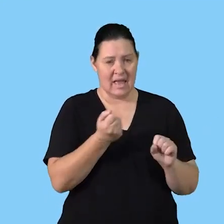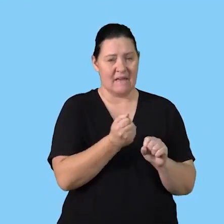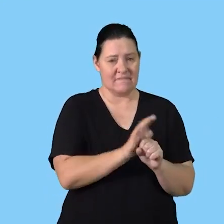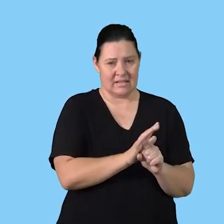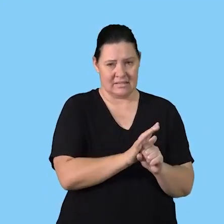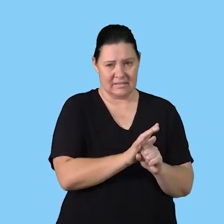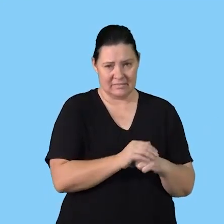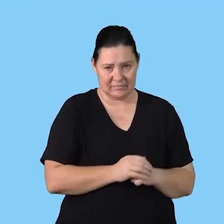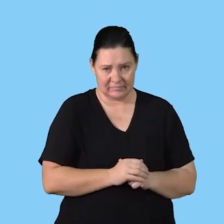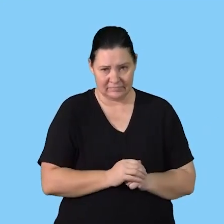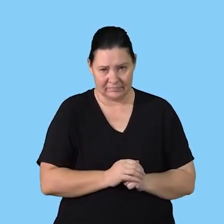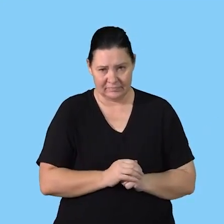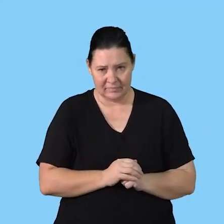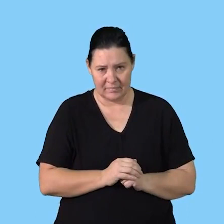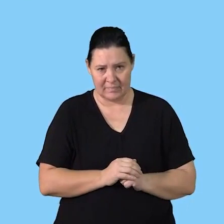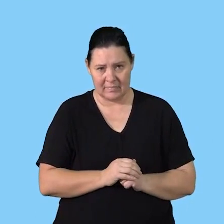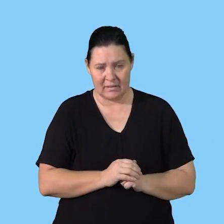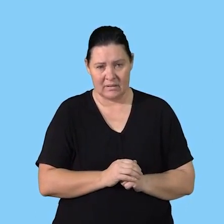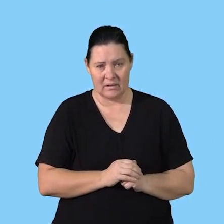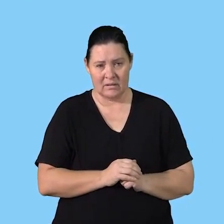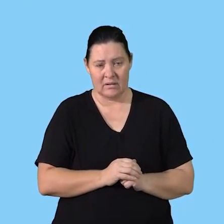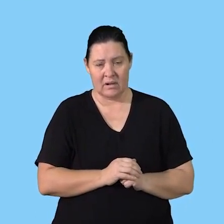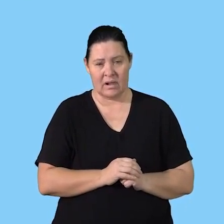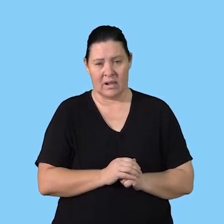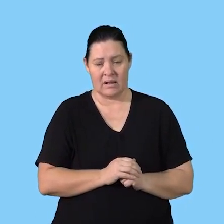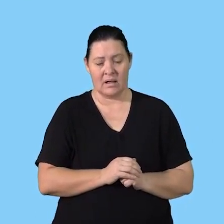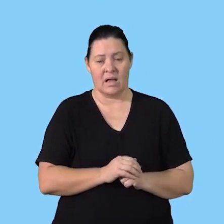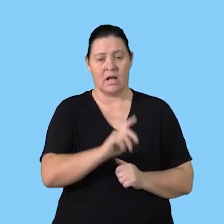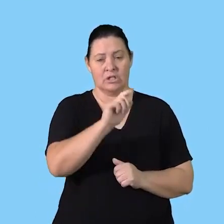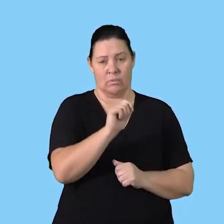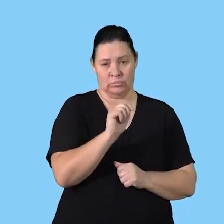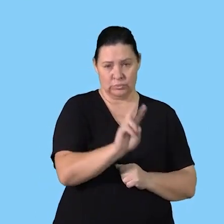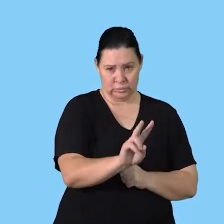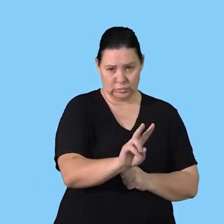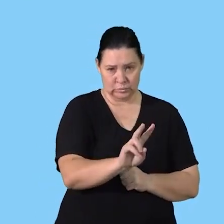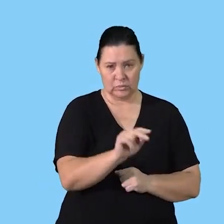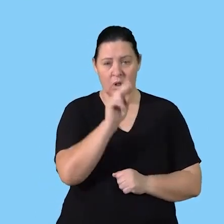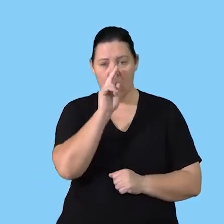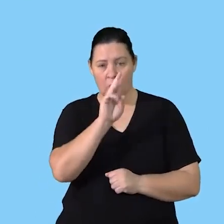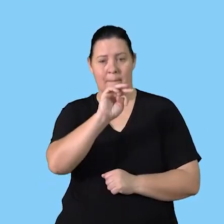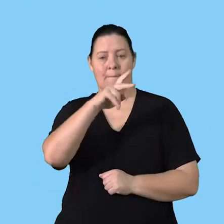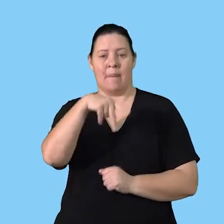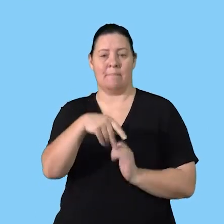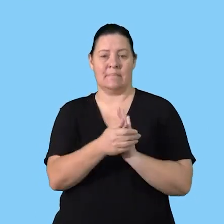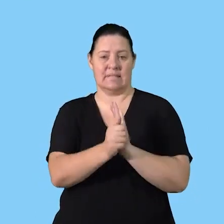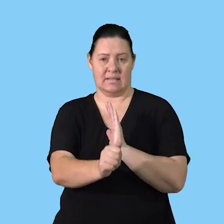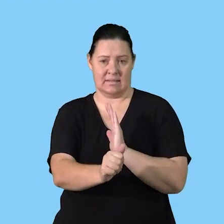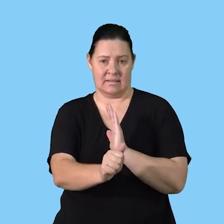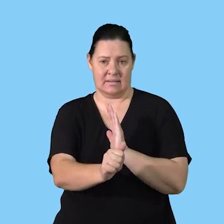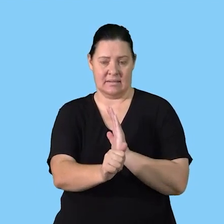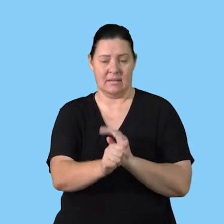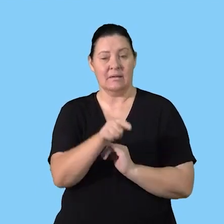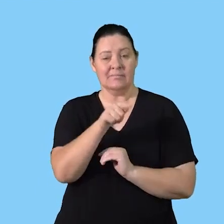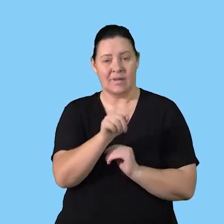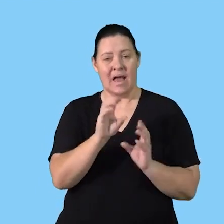were effected on the topic. In terms of Term 2, when we look at the map skills, under